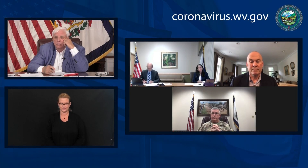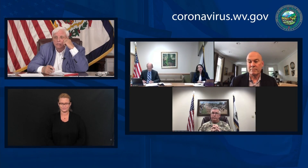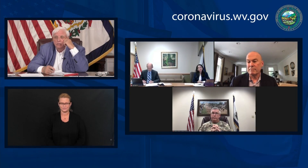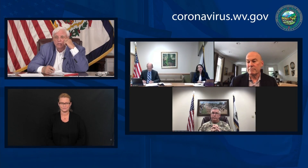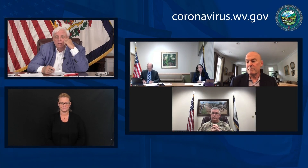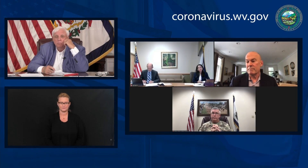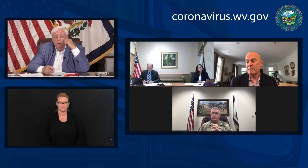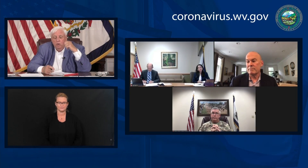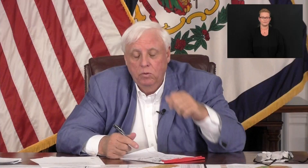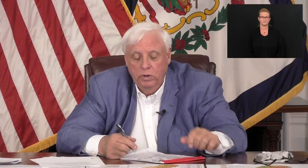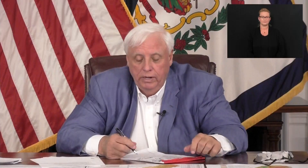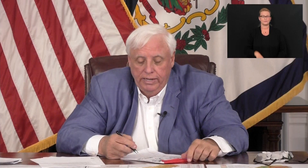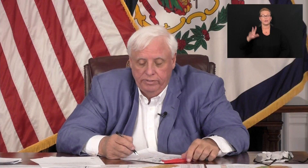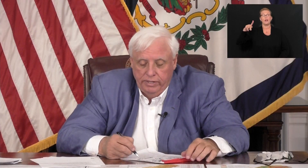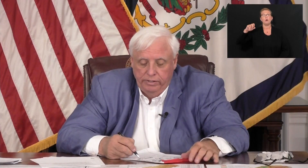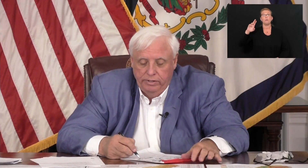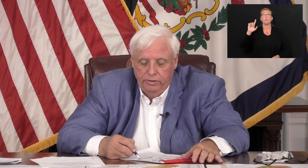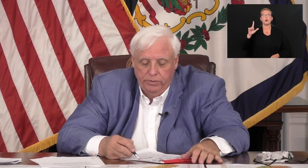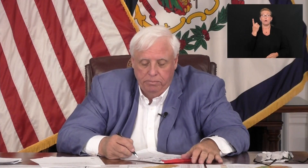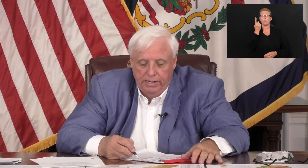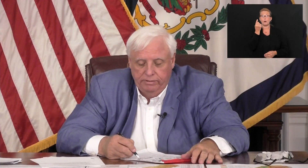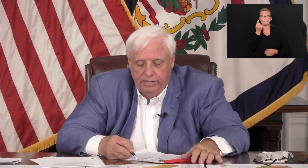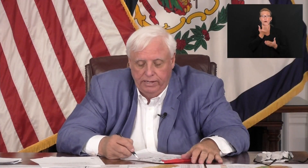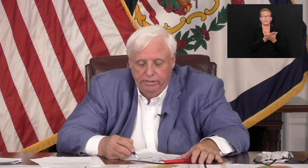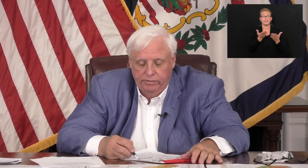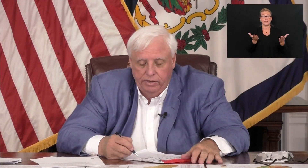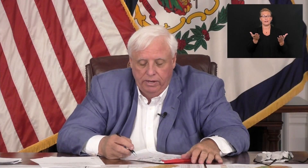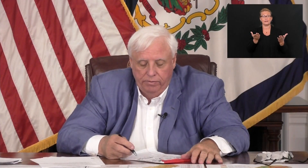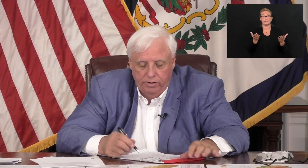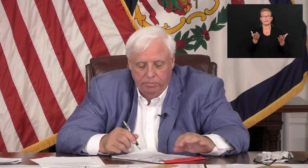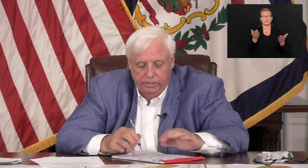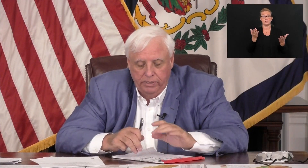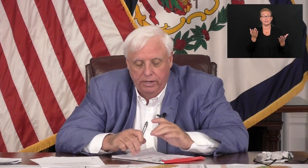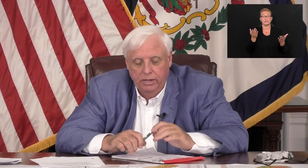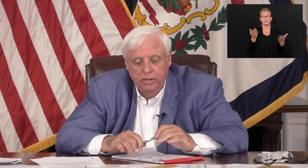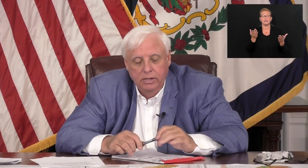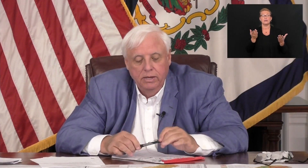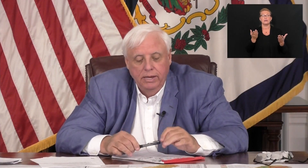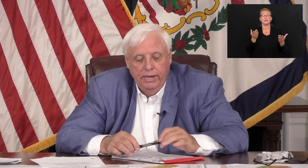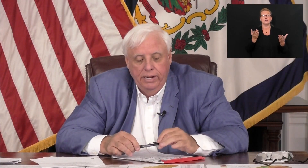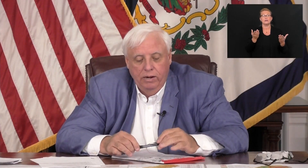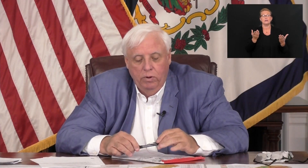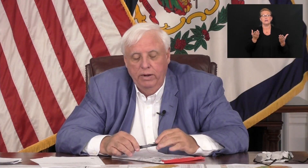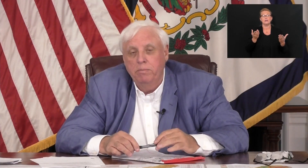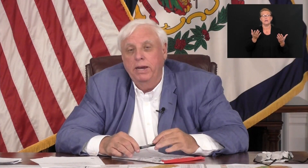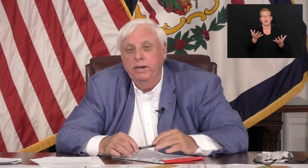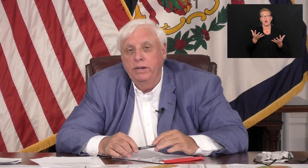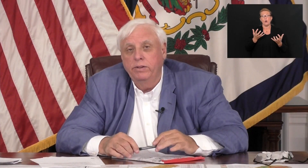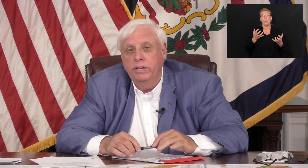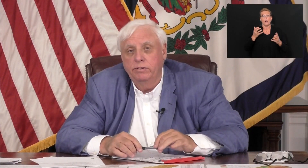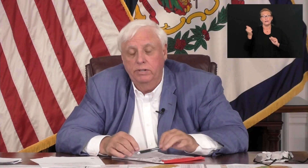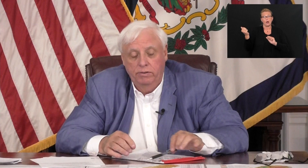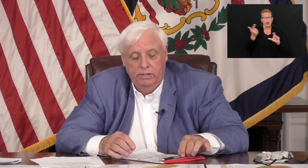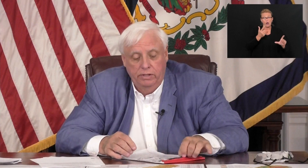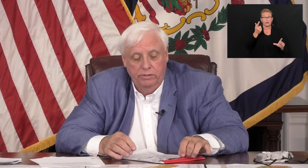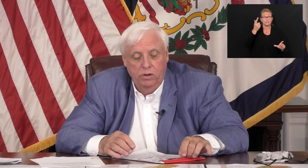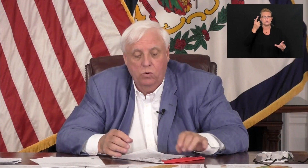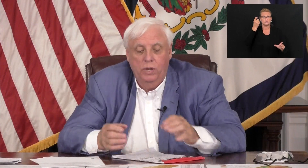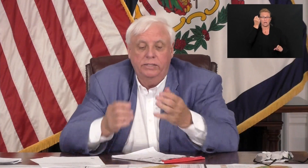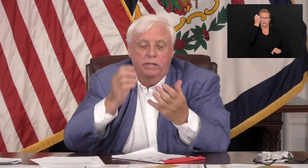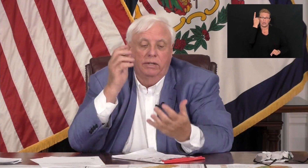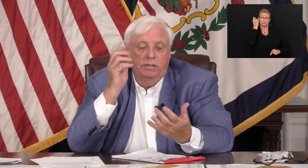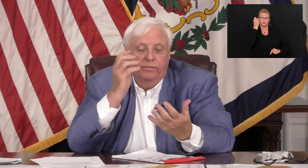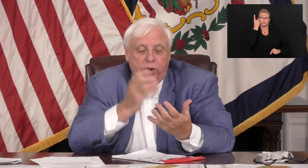1 second. Paul, one last thing too from my side. This is the governor, but and I want everybody to hear this and everything. There's